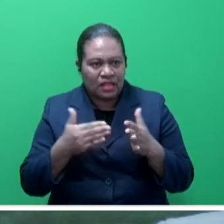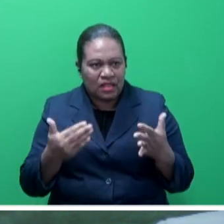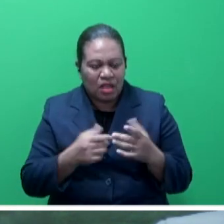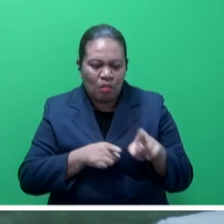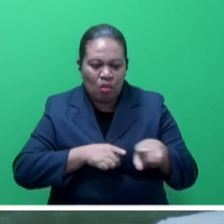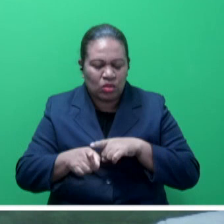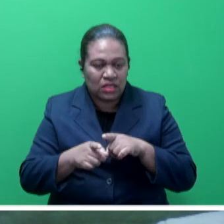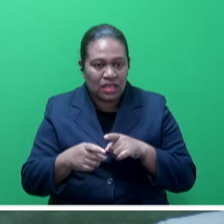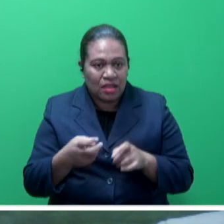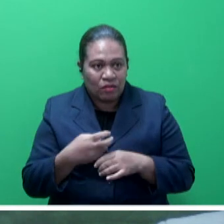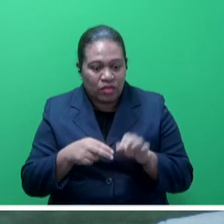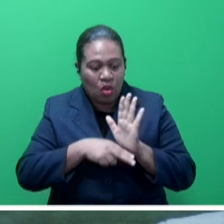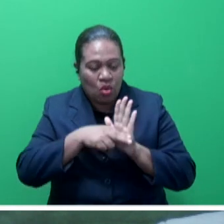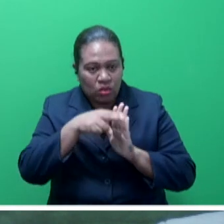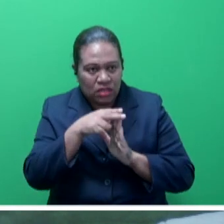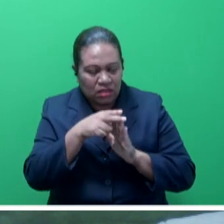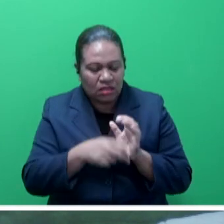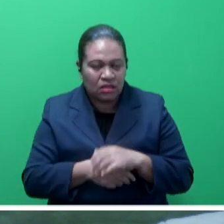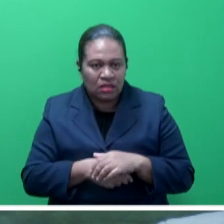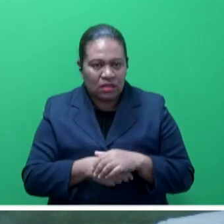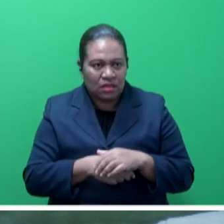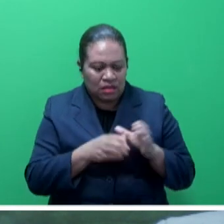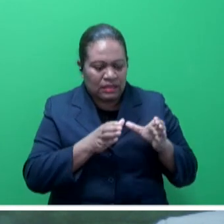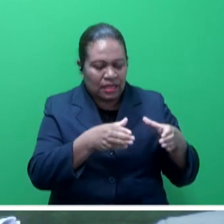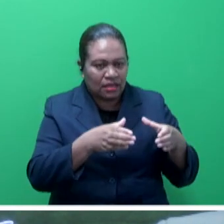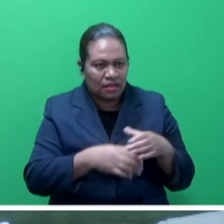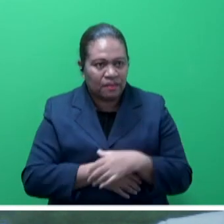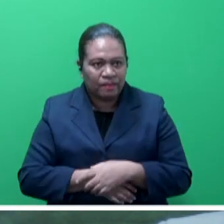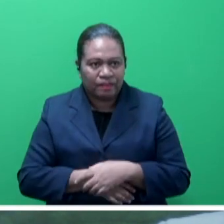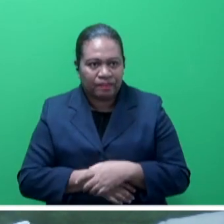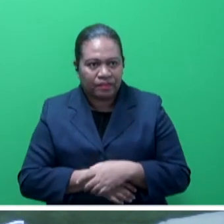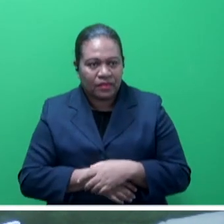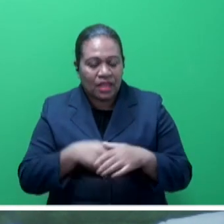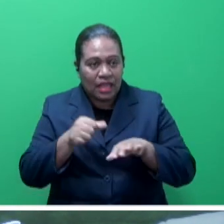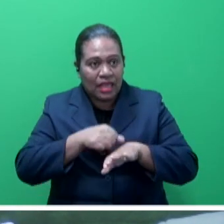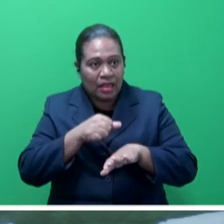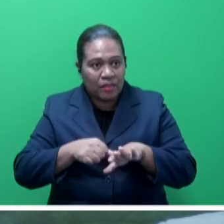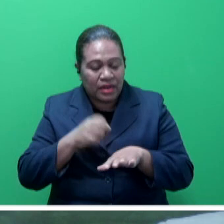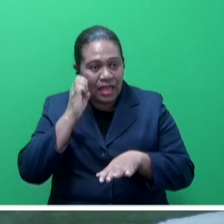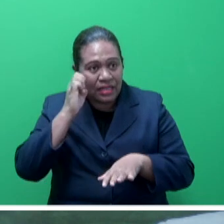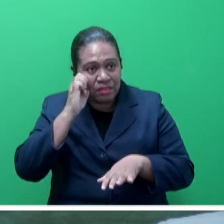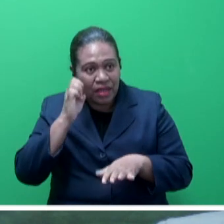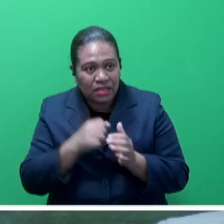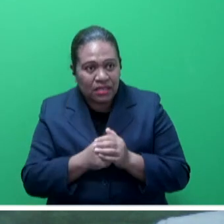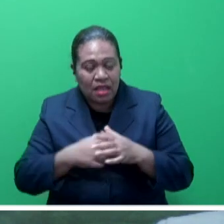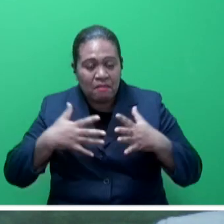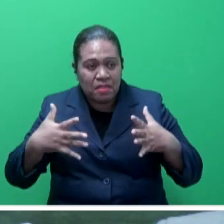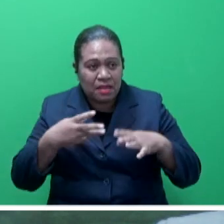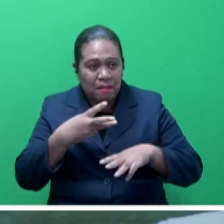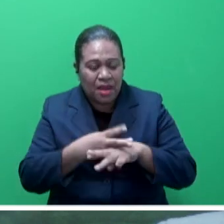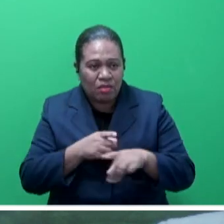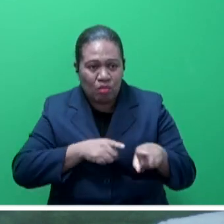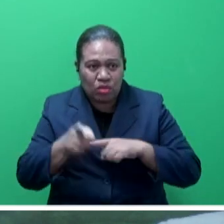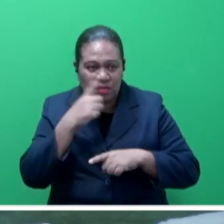hotel industry and the tourism sector overall. April so far, Mr. Speaker, says, is expected to be our biggest month yet for arrivals, when